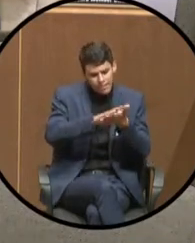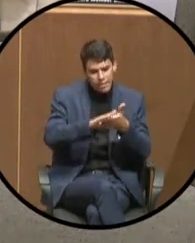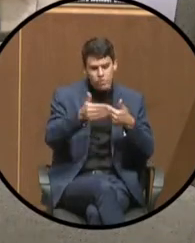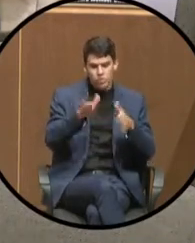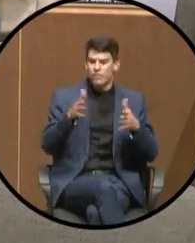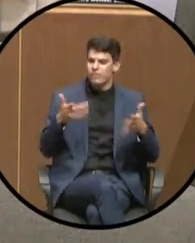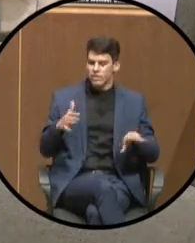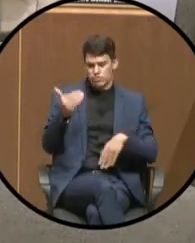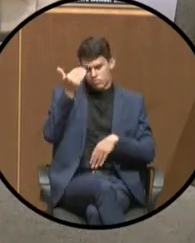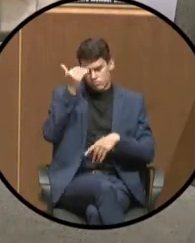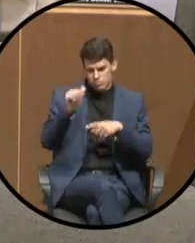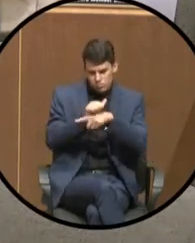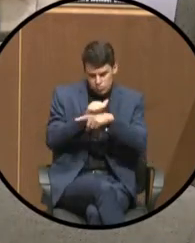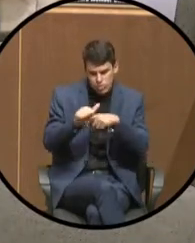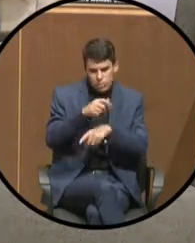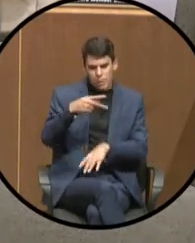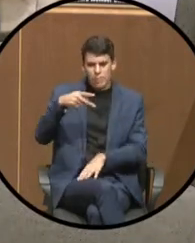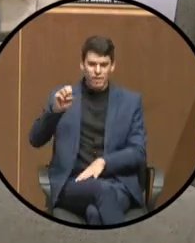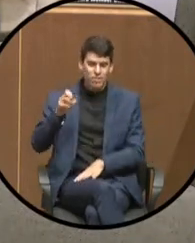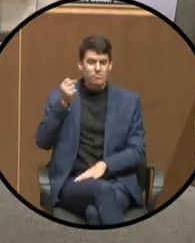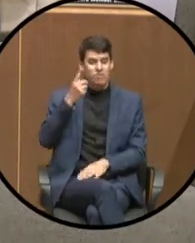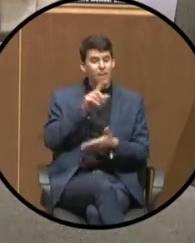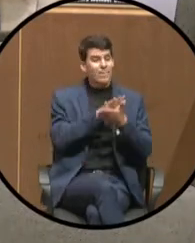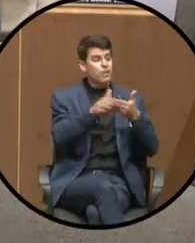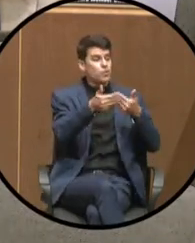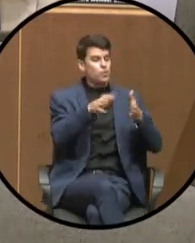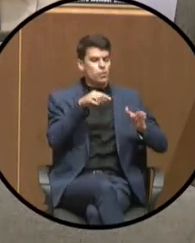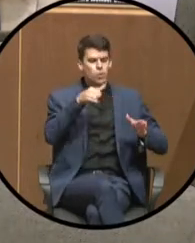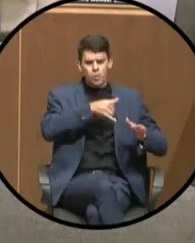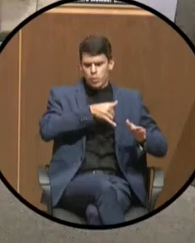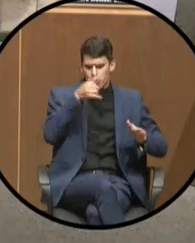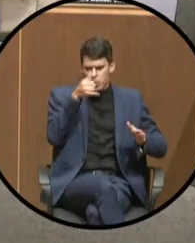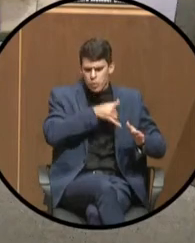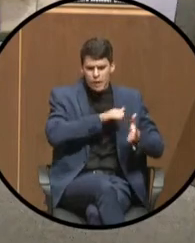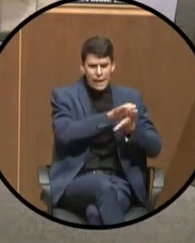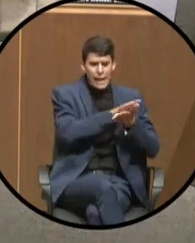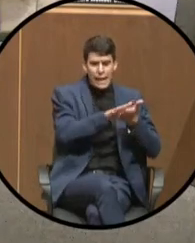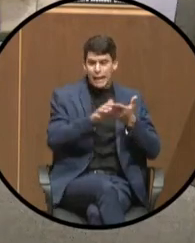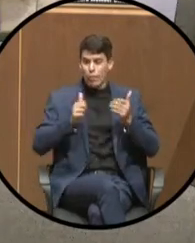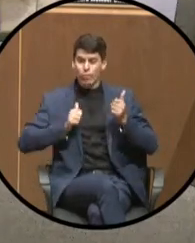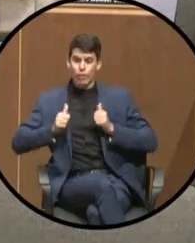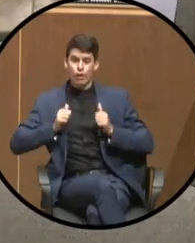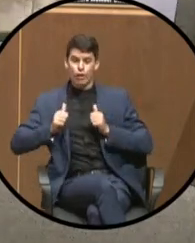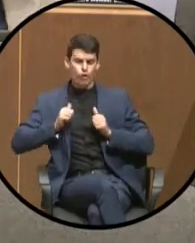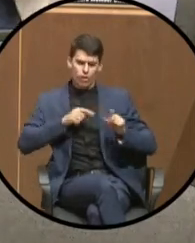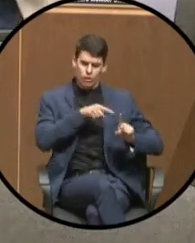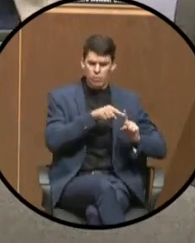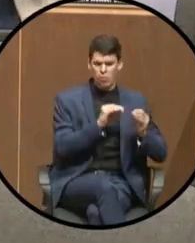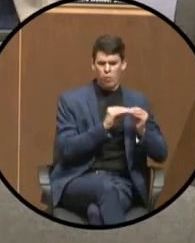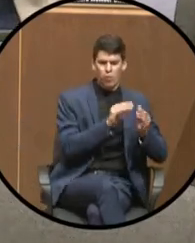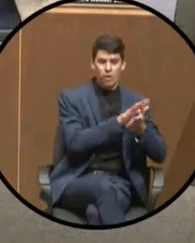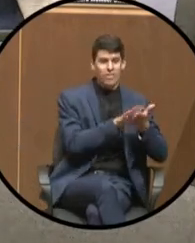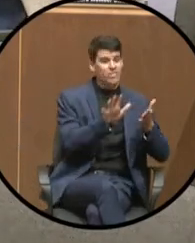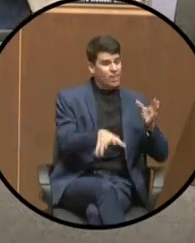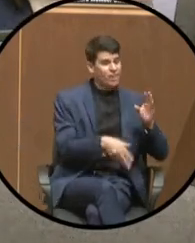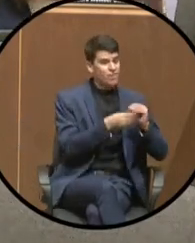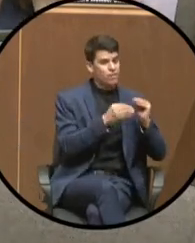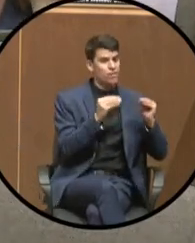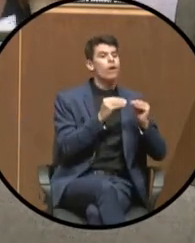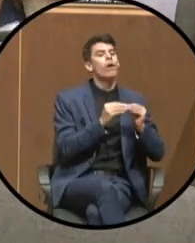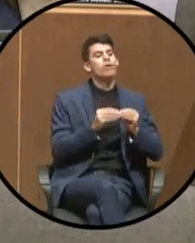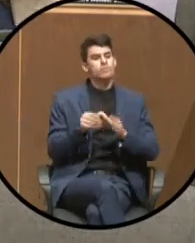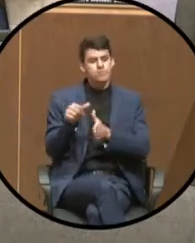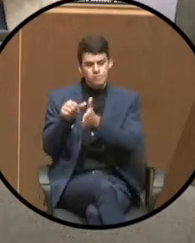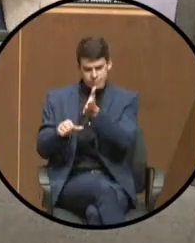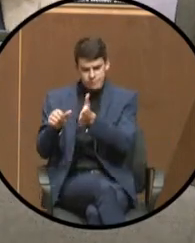in PPE. The clean rooms I worked in are cleaner than any operating theater and have extra oxygen pumped in to make breathing easier